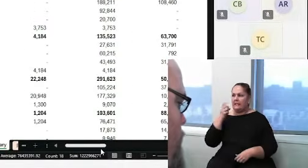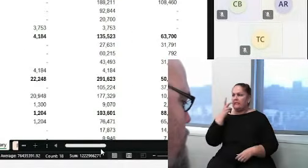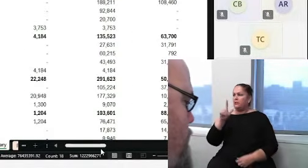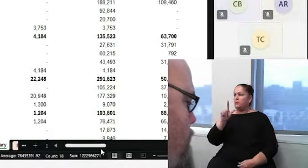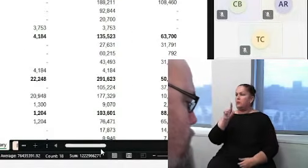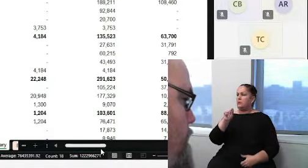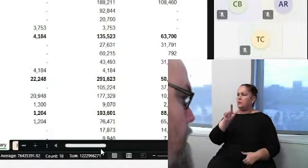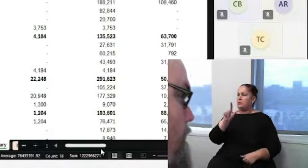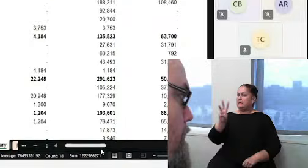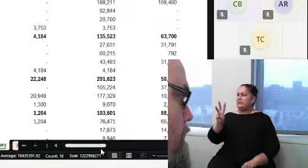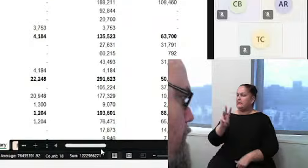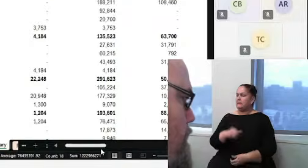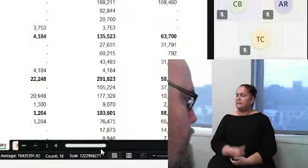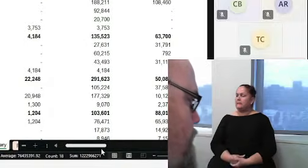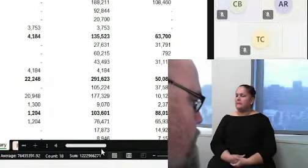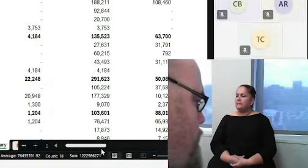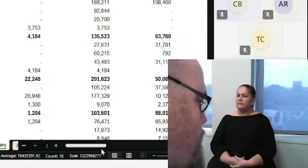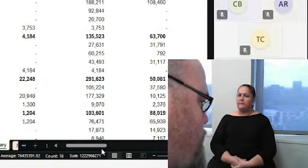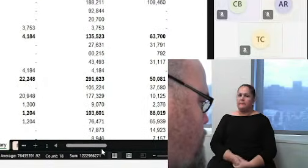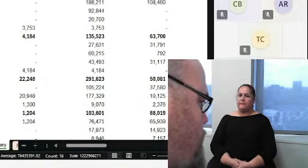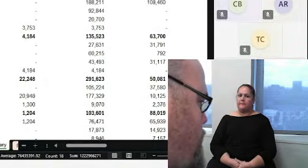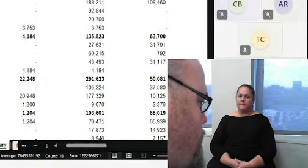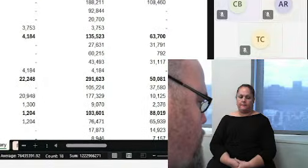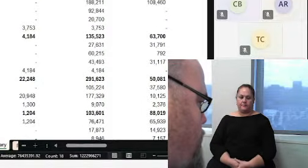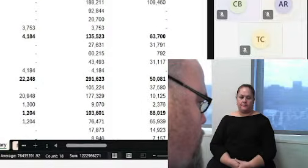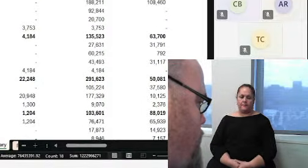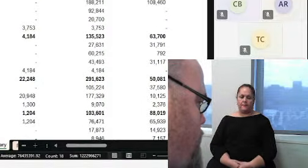and we Would the clerk reference to scroll over to, thank you.